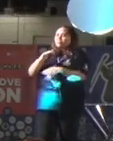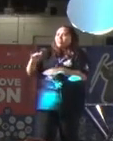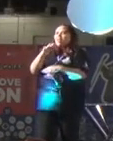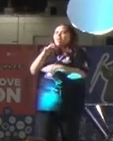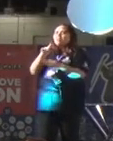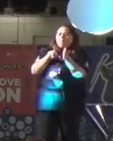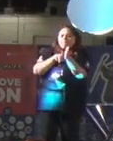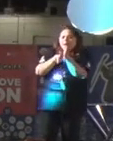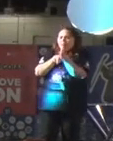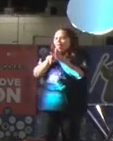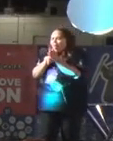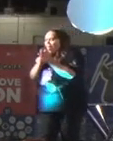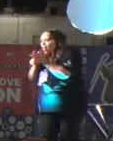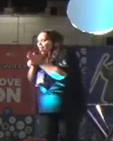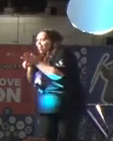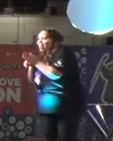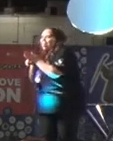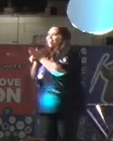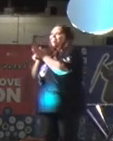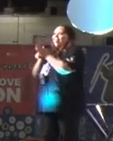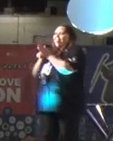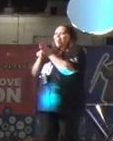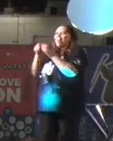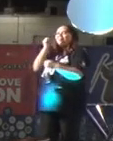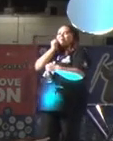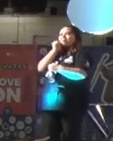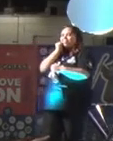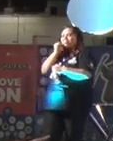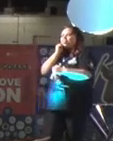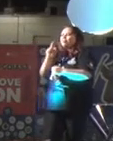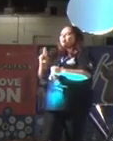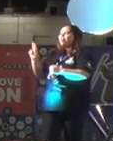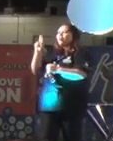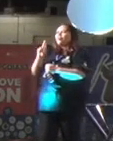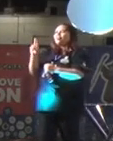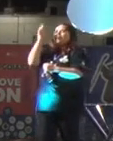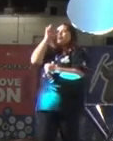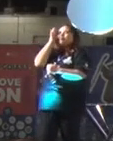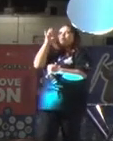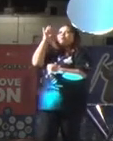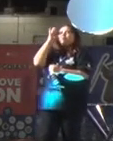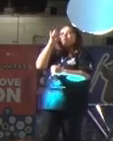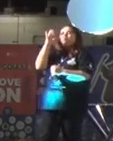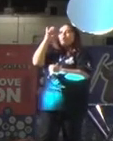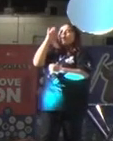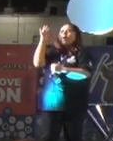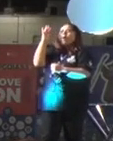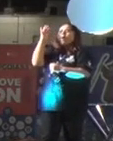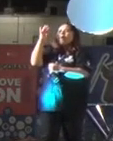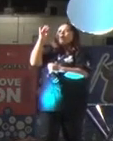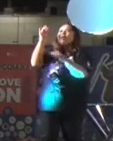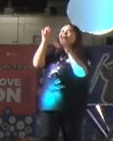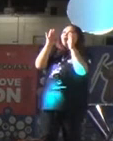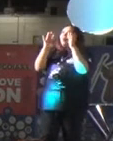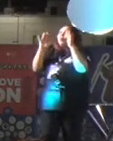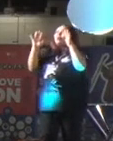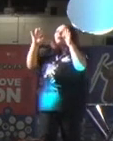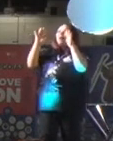creative imagination, and take themselves into space. And so they end up with their own